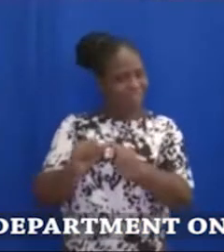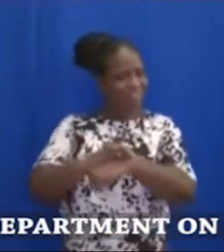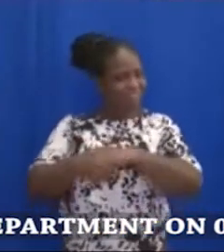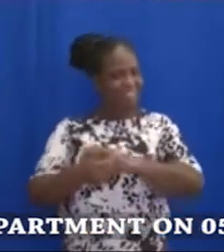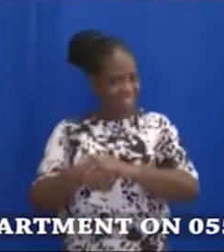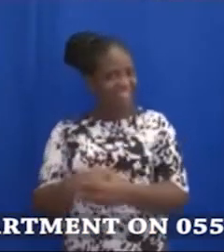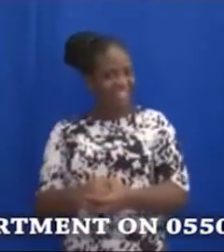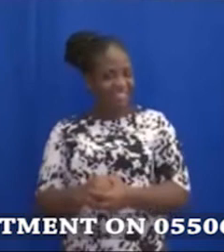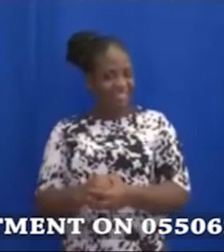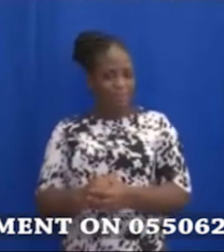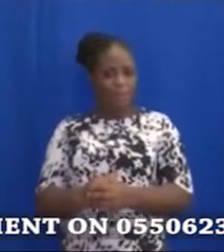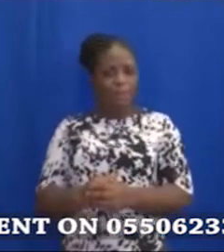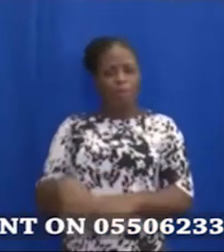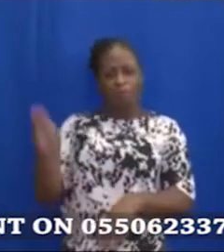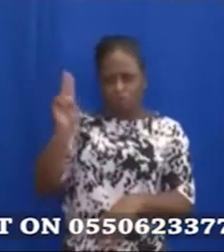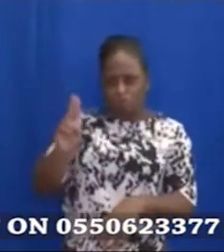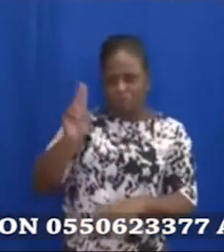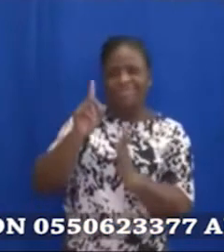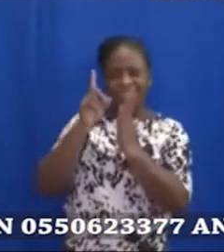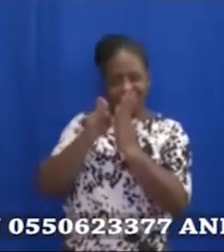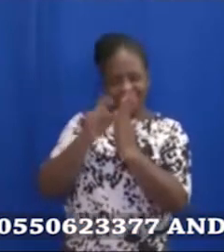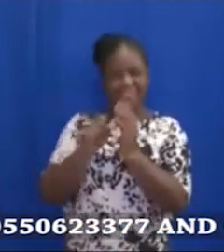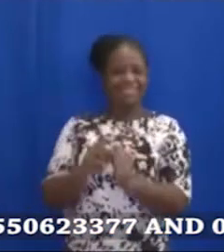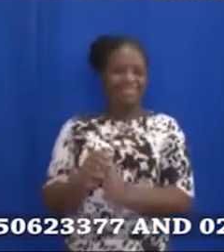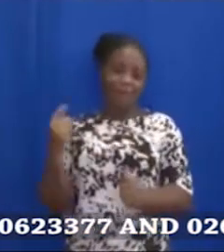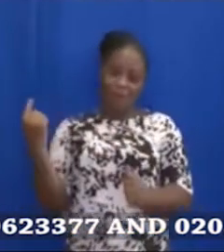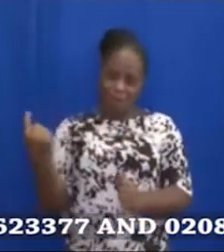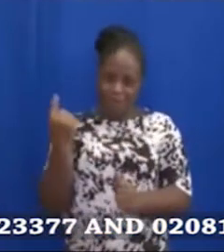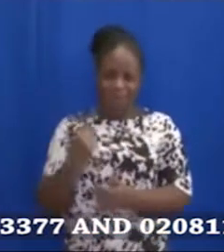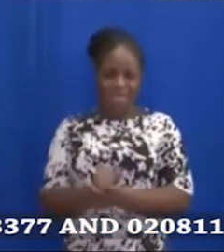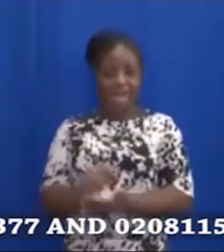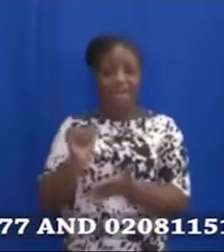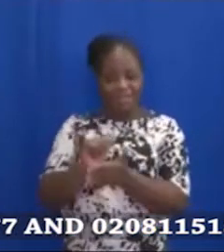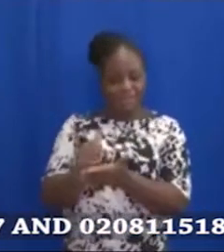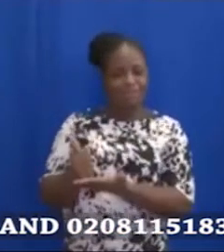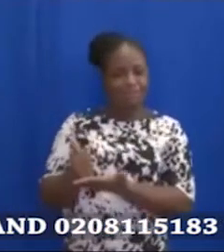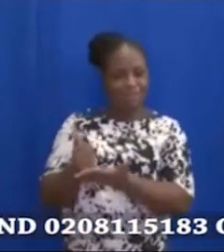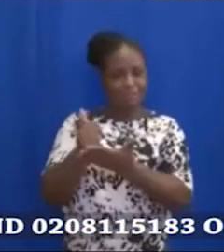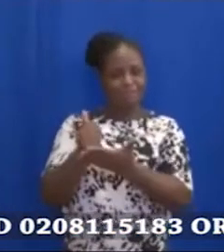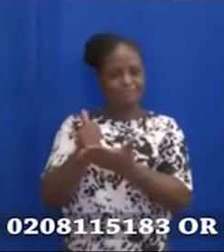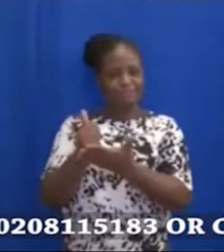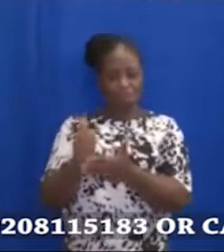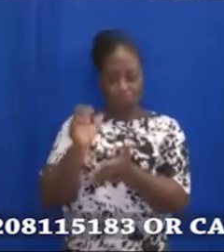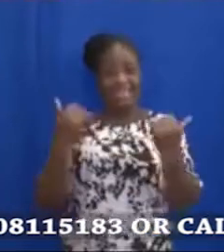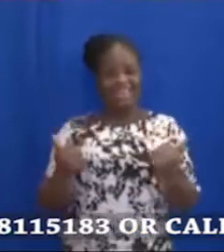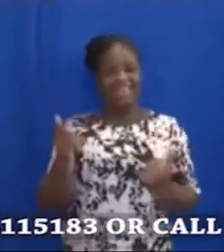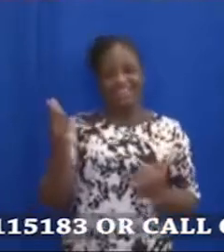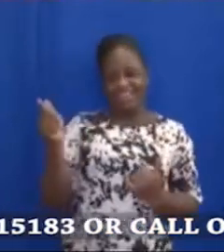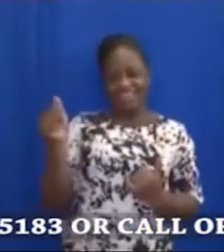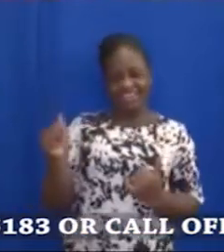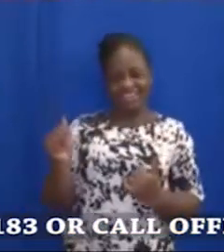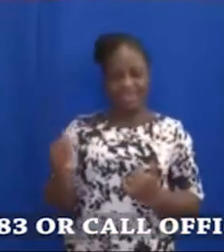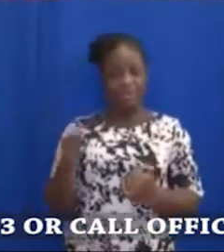sanitizer ɛnyɛ mo nsa. Ɛno na ɛbɛboa ama yɛapam yareɛ ɛfiri yɛn mmaa mu. Anyame